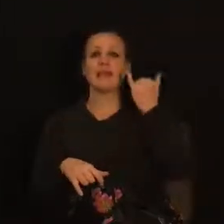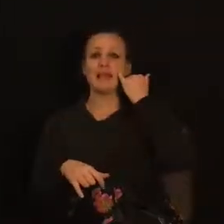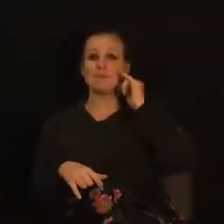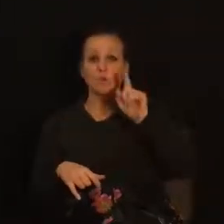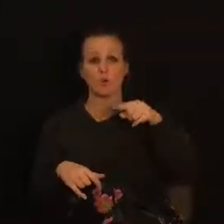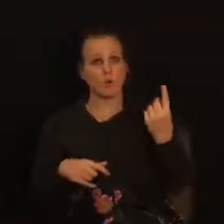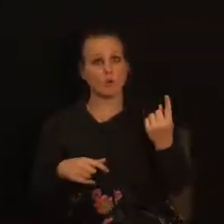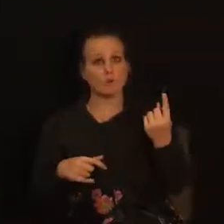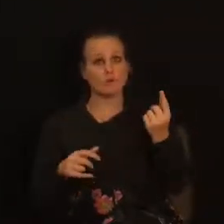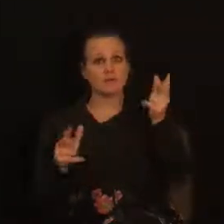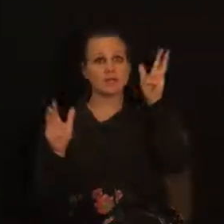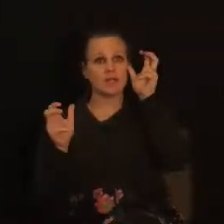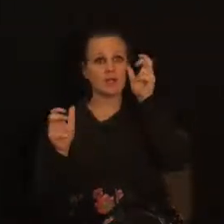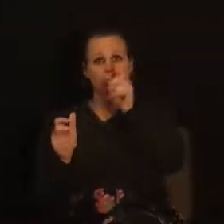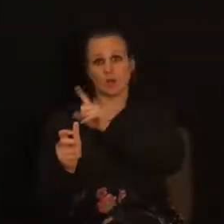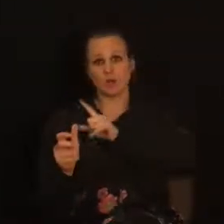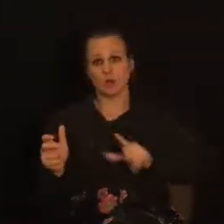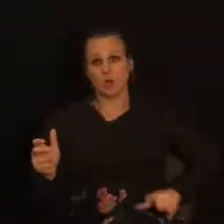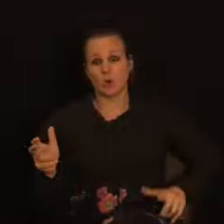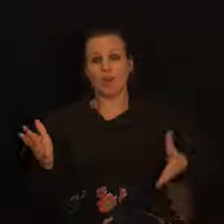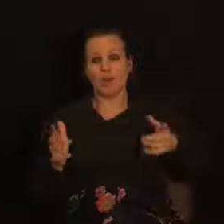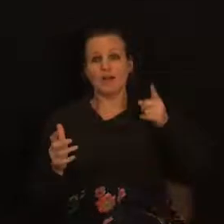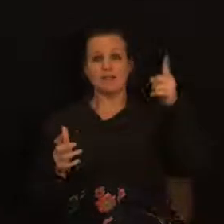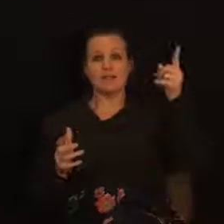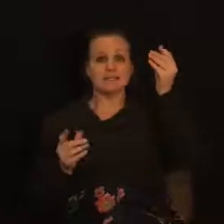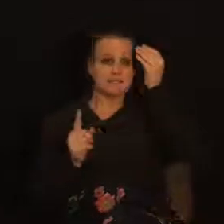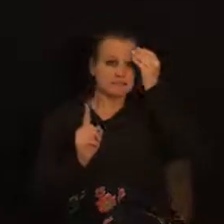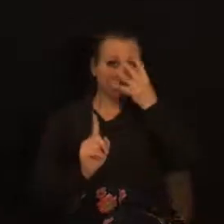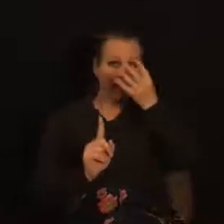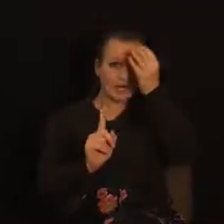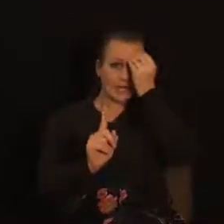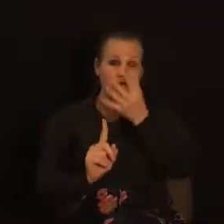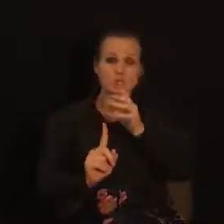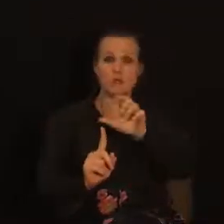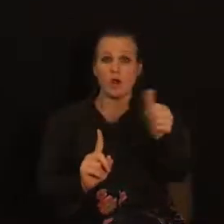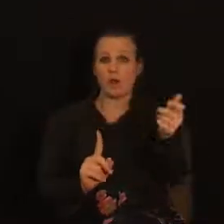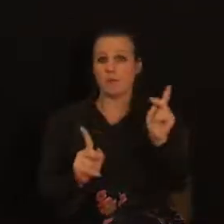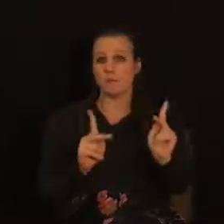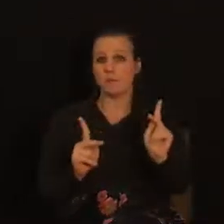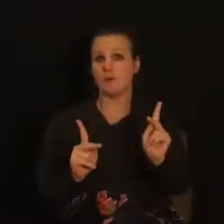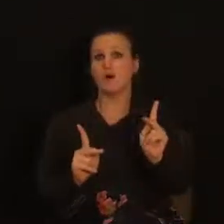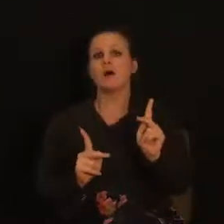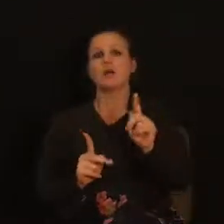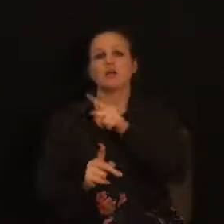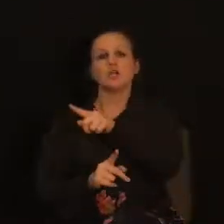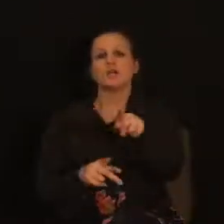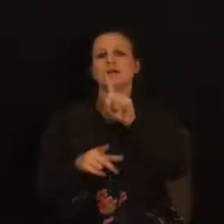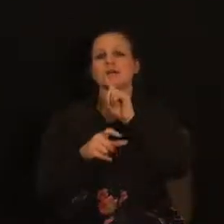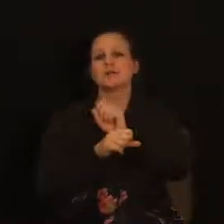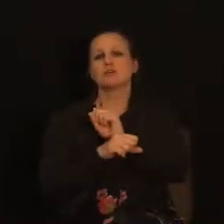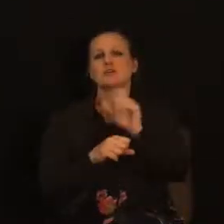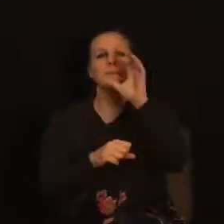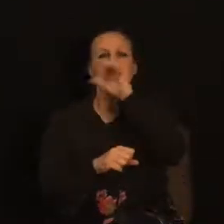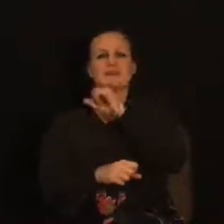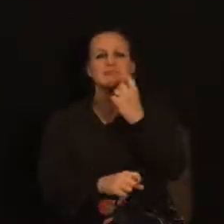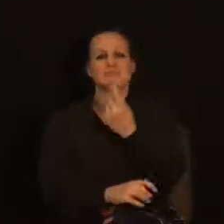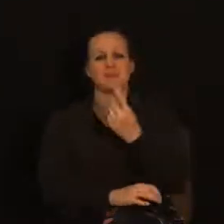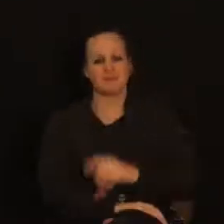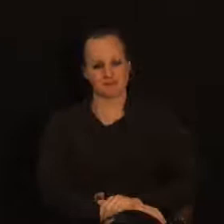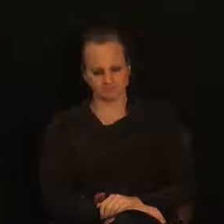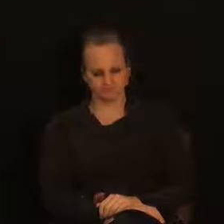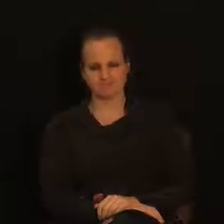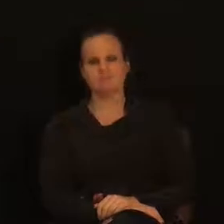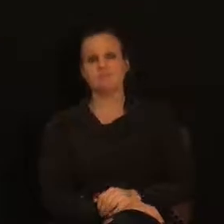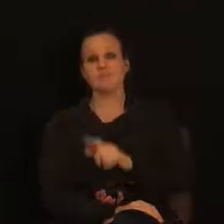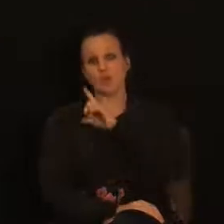Lord, what he's saying to other people, then you're actually missing something. Because the Lord